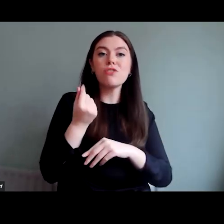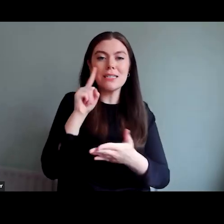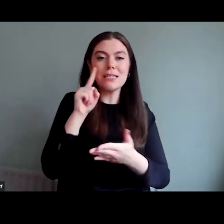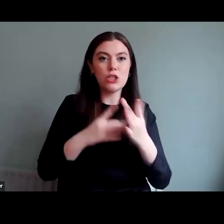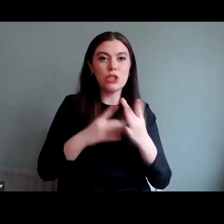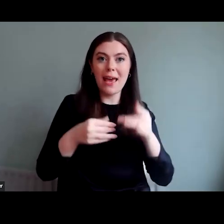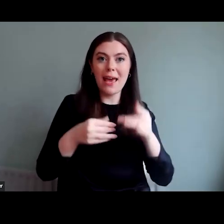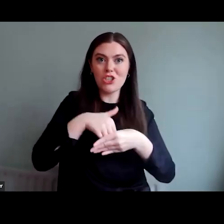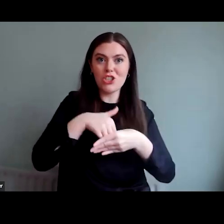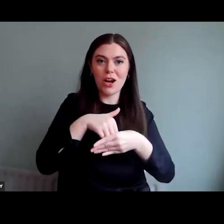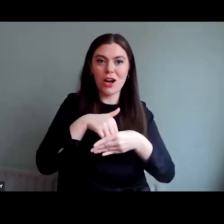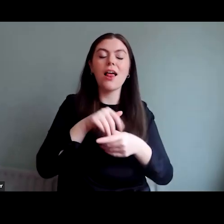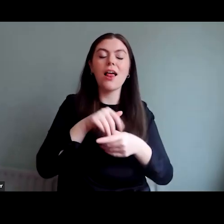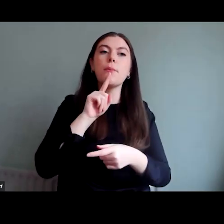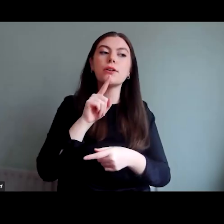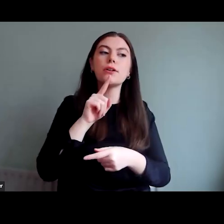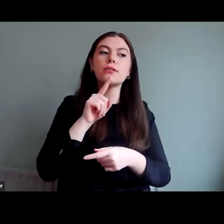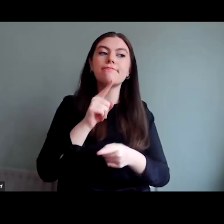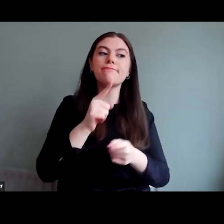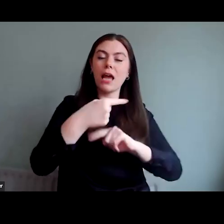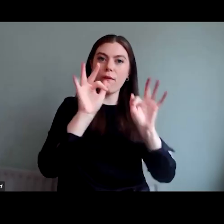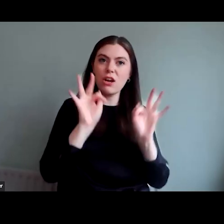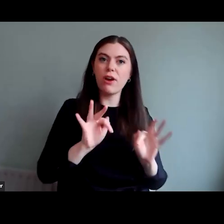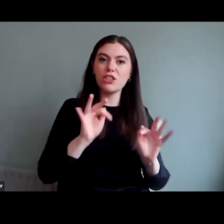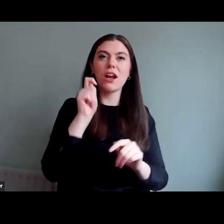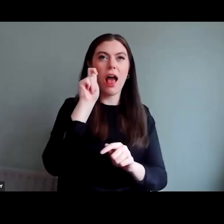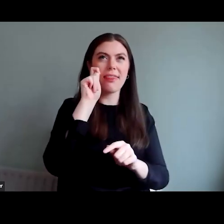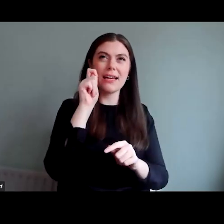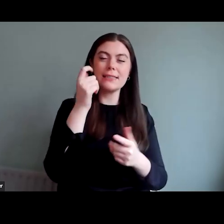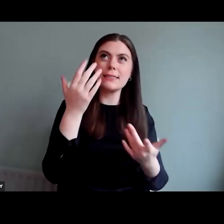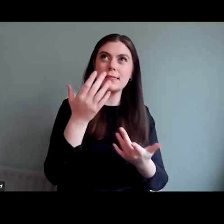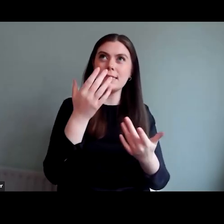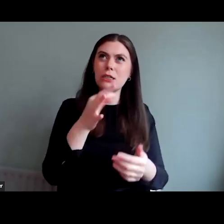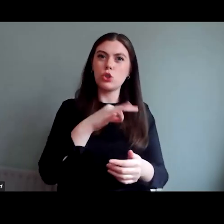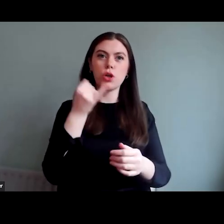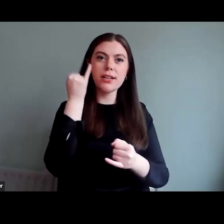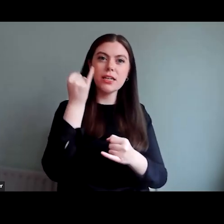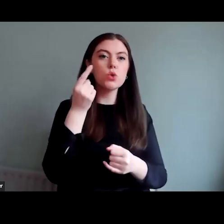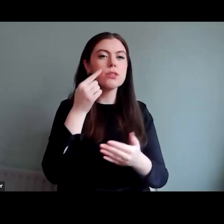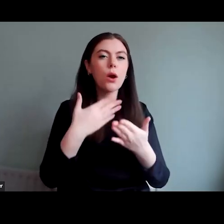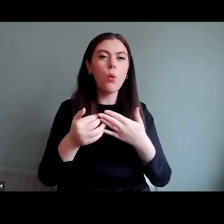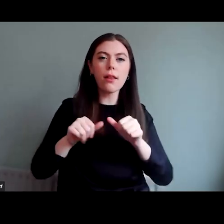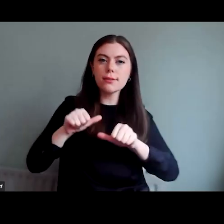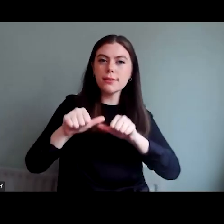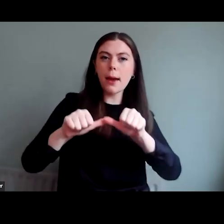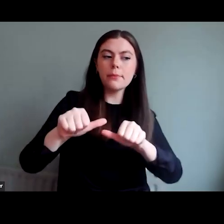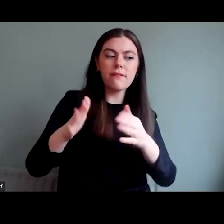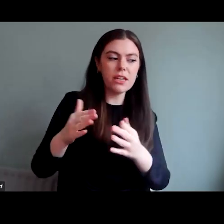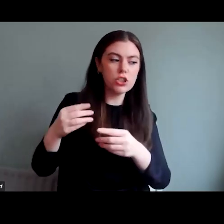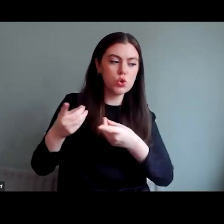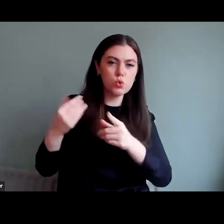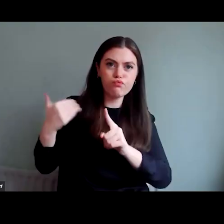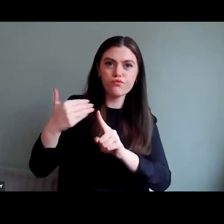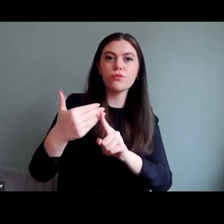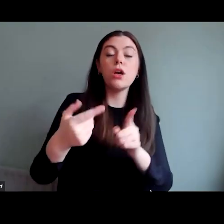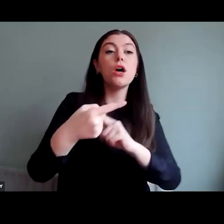But I think within our federation, I think it's still helpful to name maybe some of the steps that have been taken in that regard. So we're a